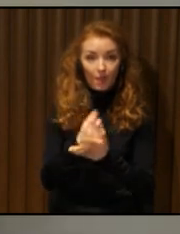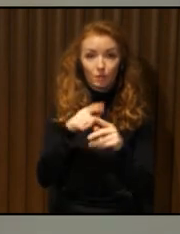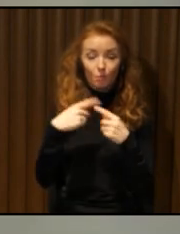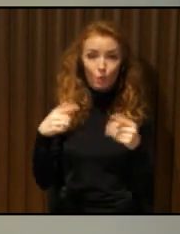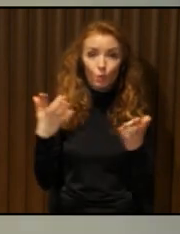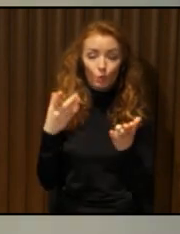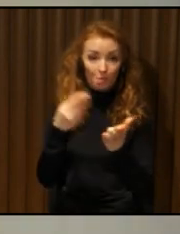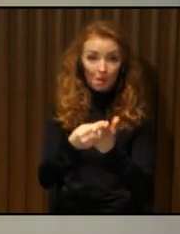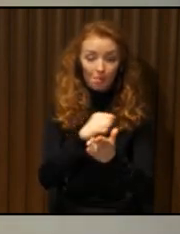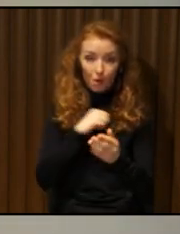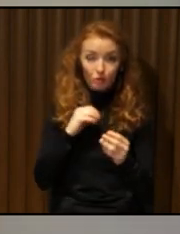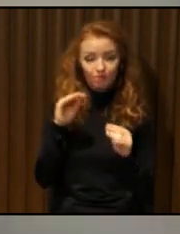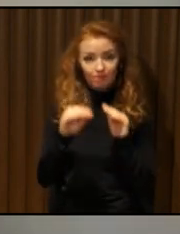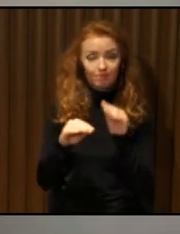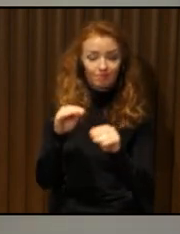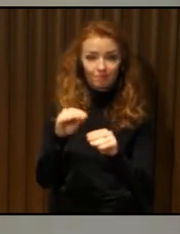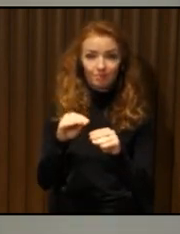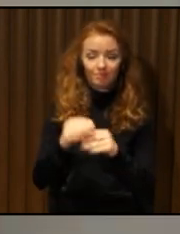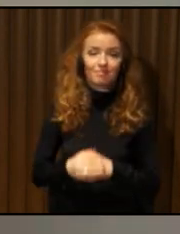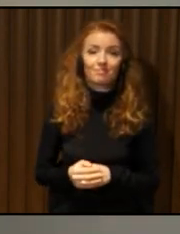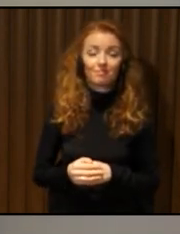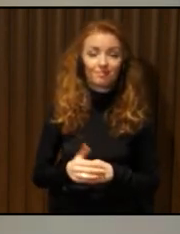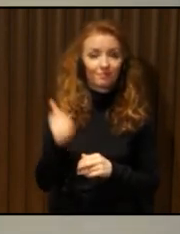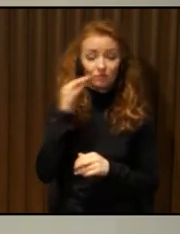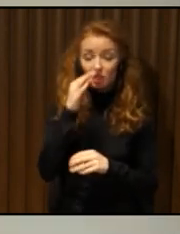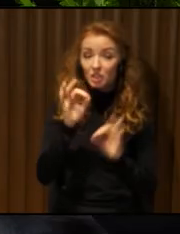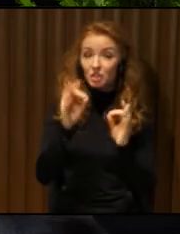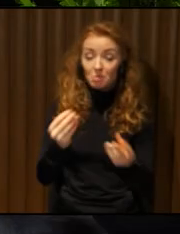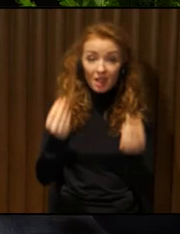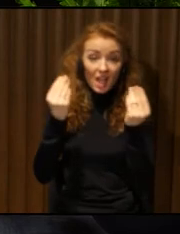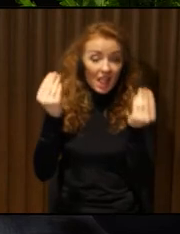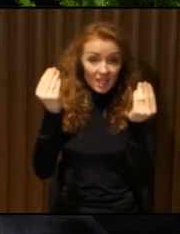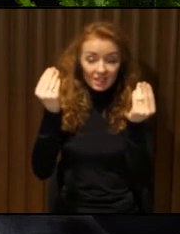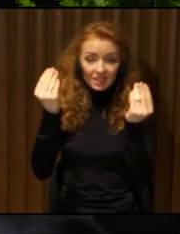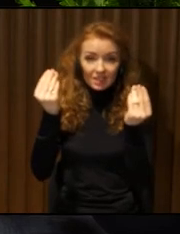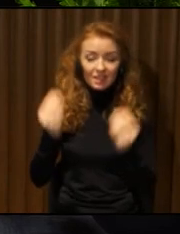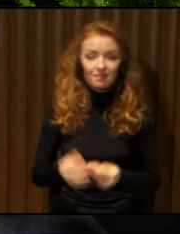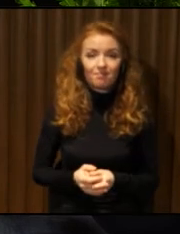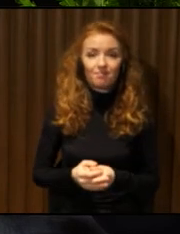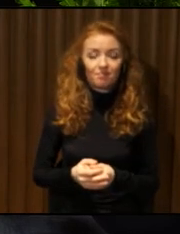Really, I mean, so many people are touched. Thank you very much. So what you did